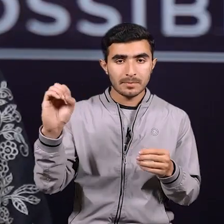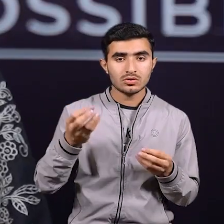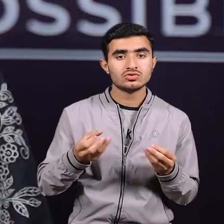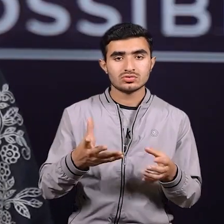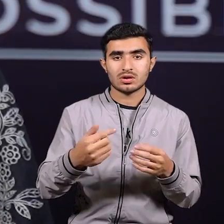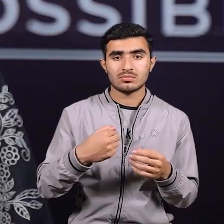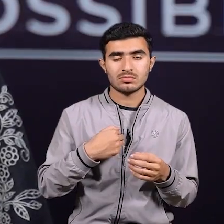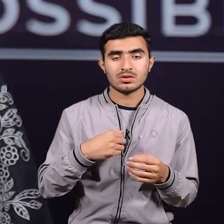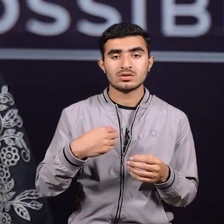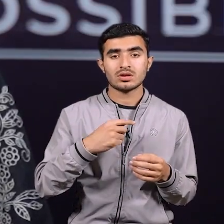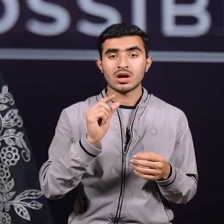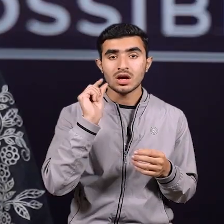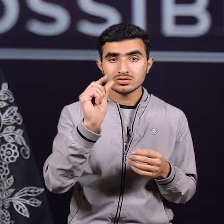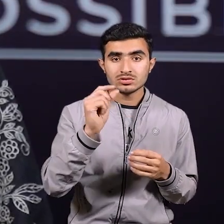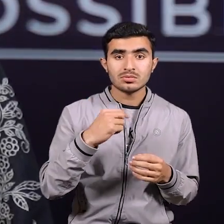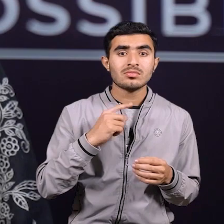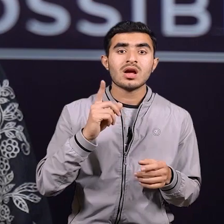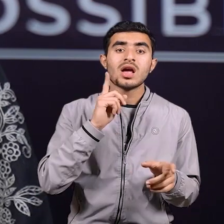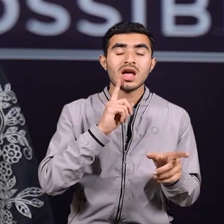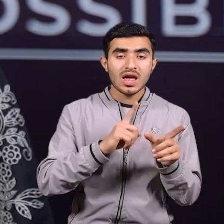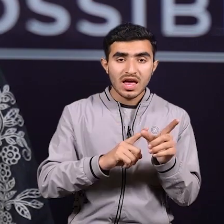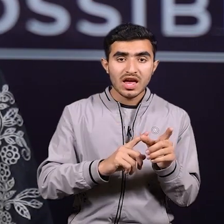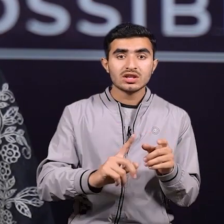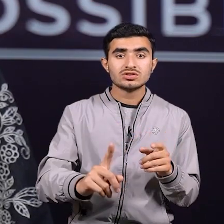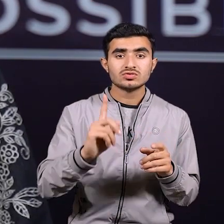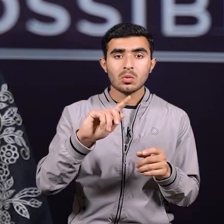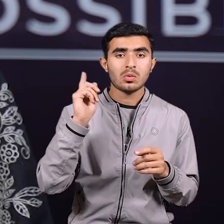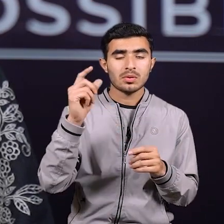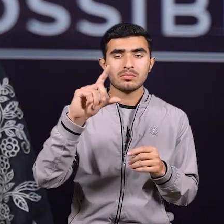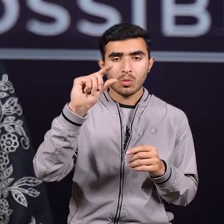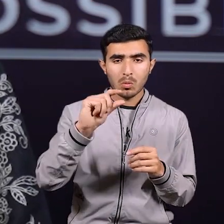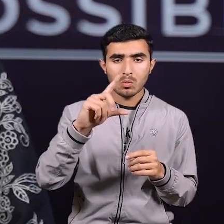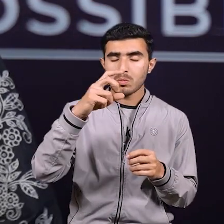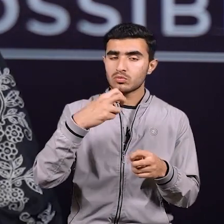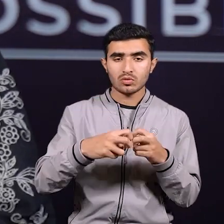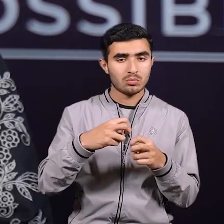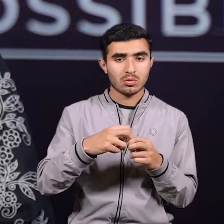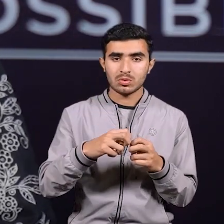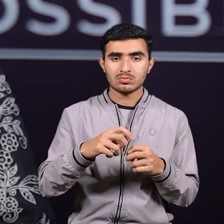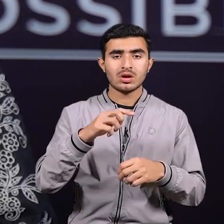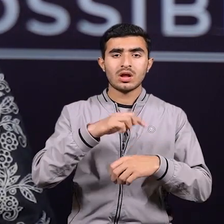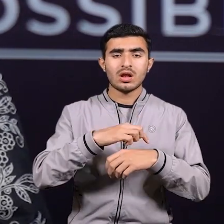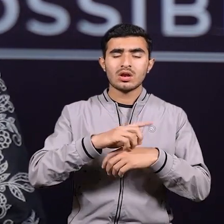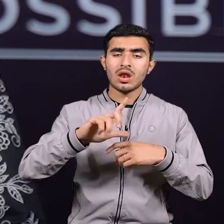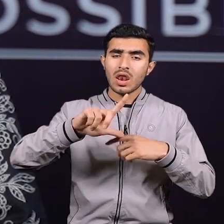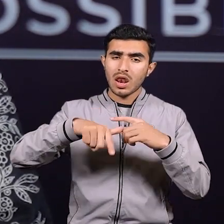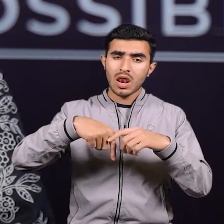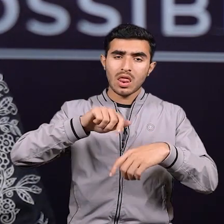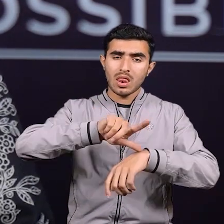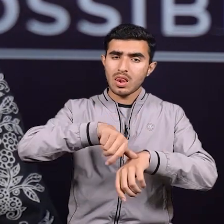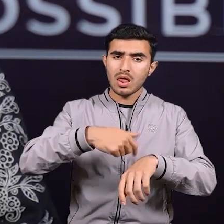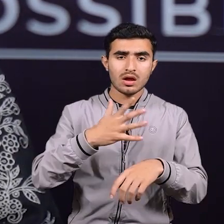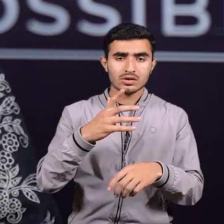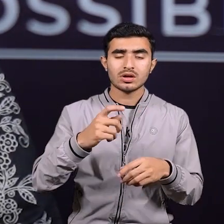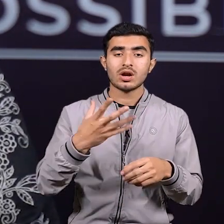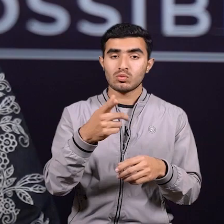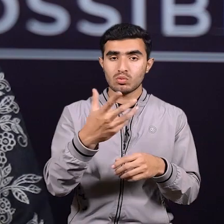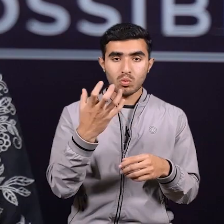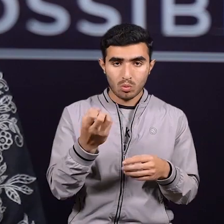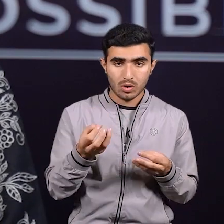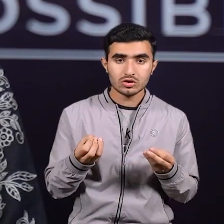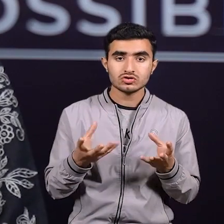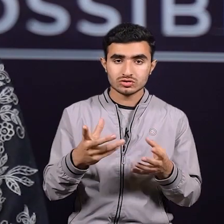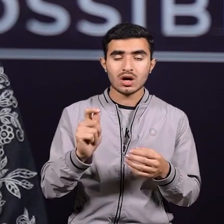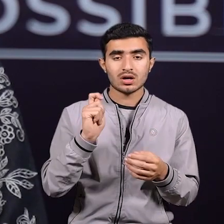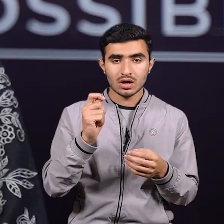doesn't matter whether you're a girl or a boy. You can do anything that you set your mind to. And the message that I would like to give to the youth of